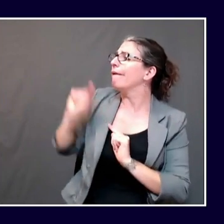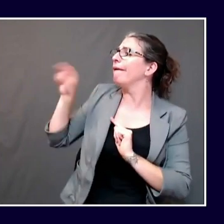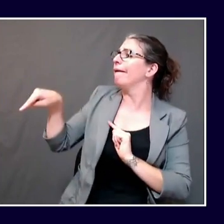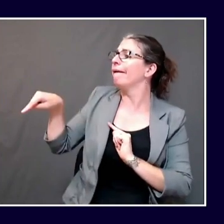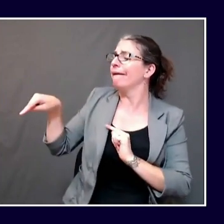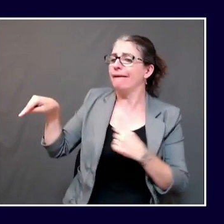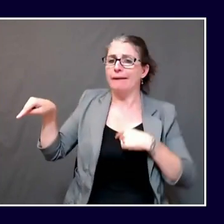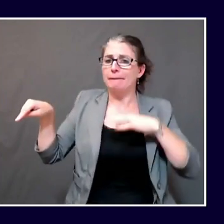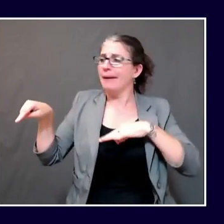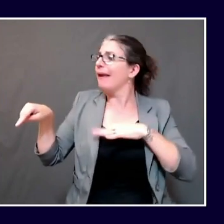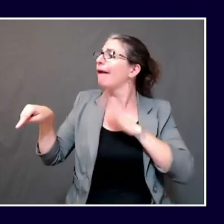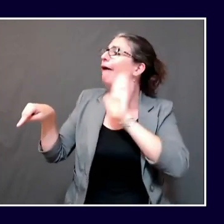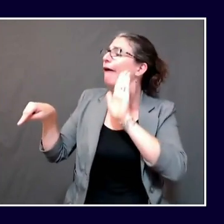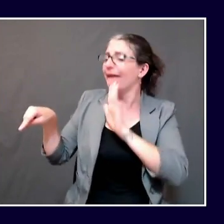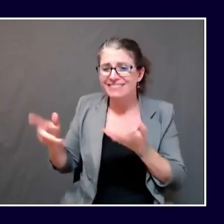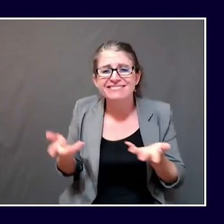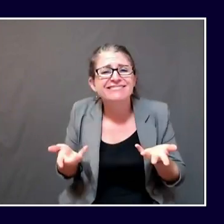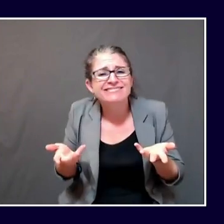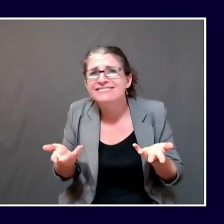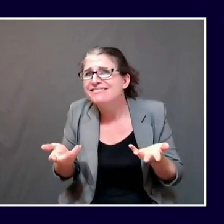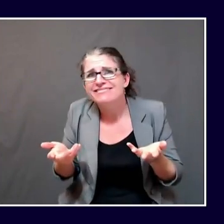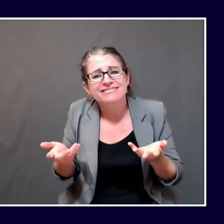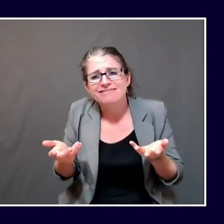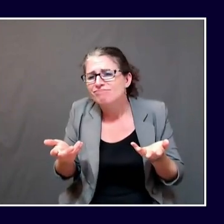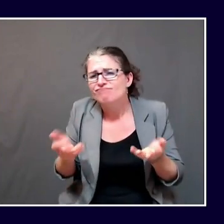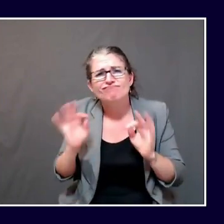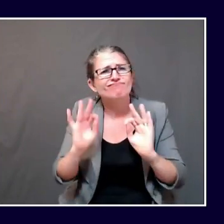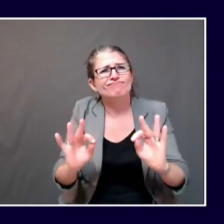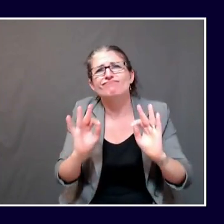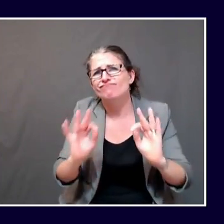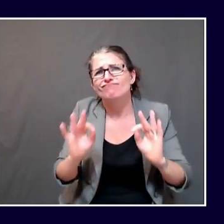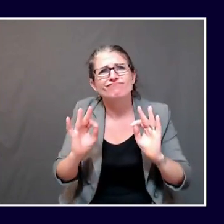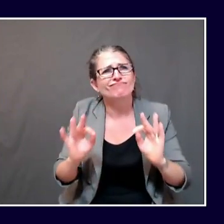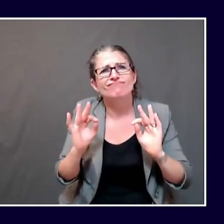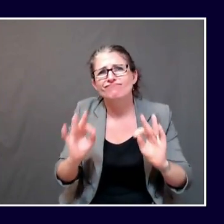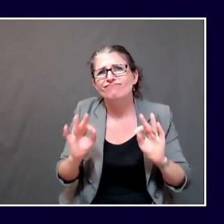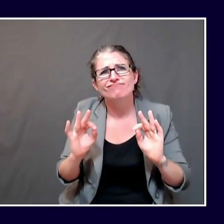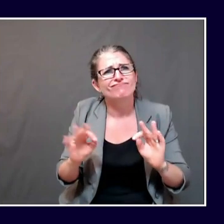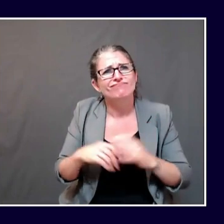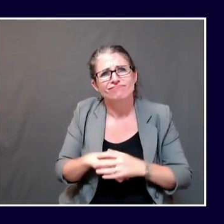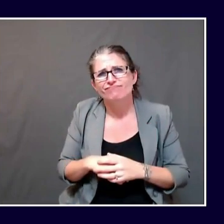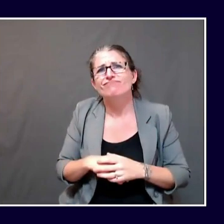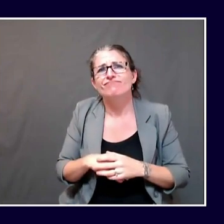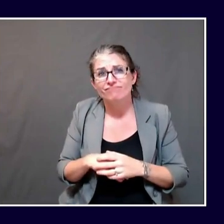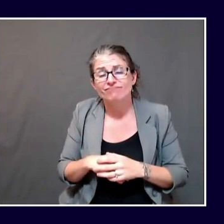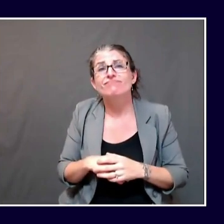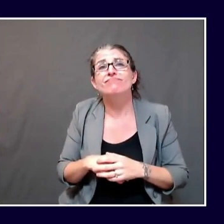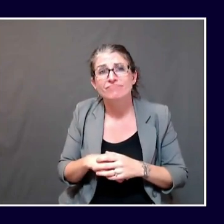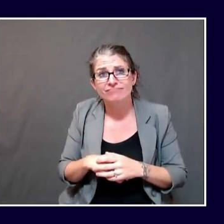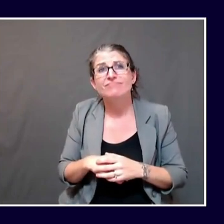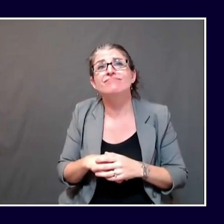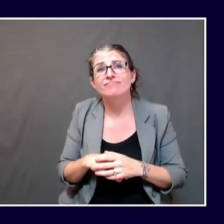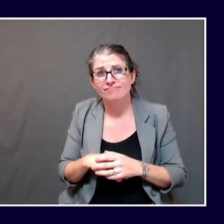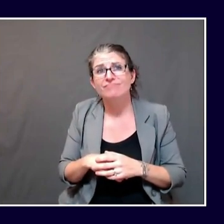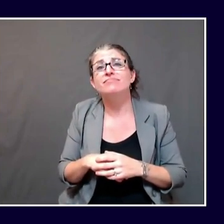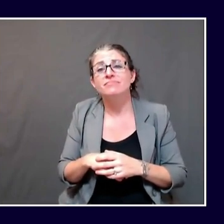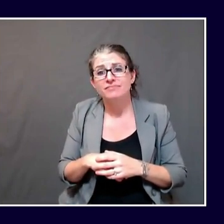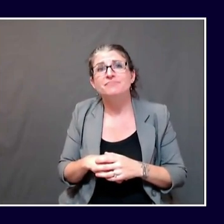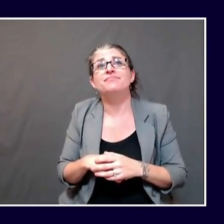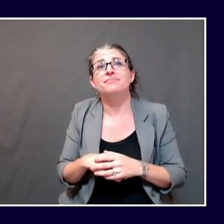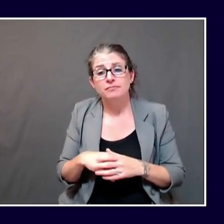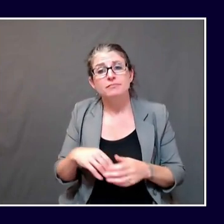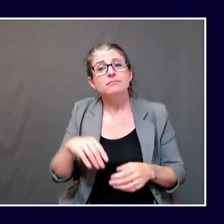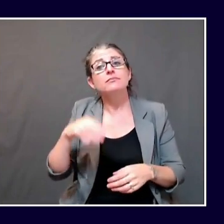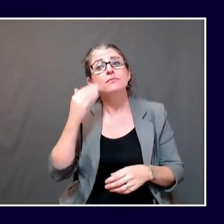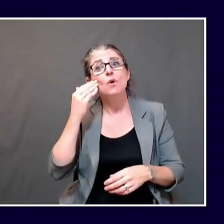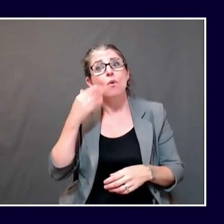to look at other destinations' COVID prevalence, look at their quantitative and qualitative data to see if